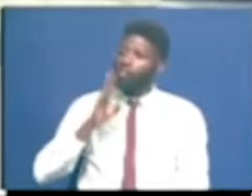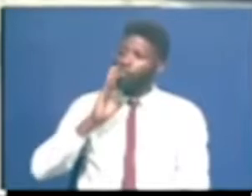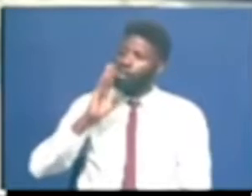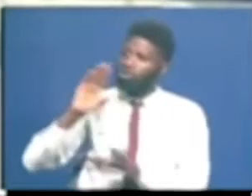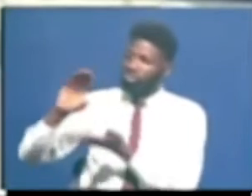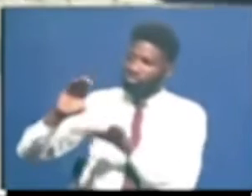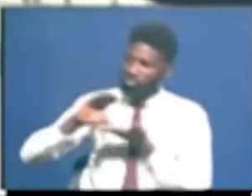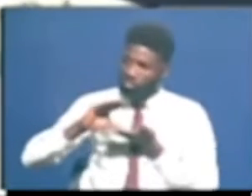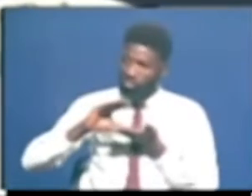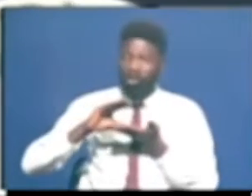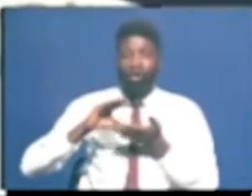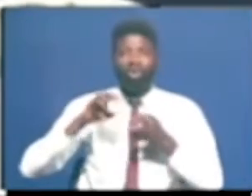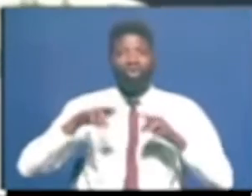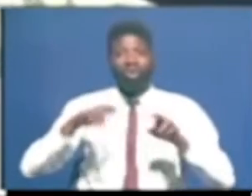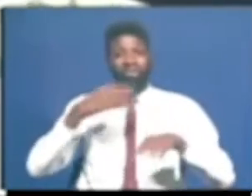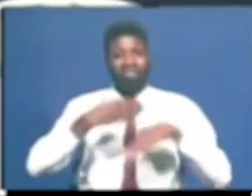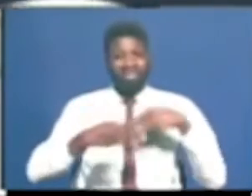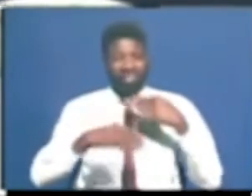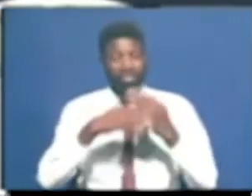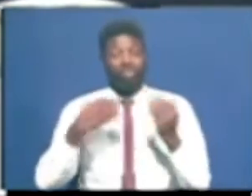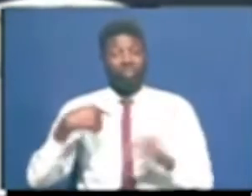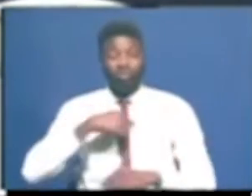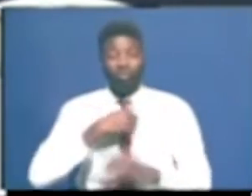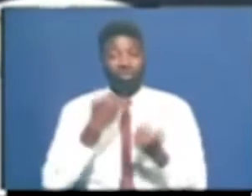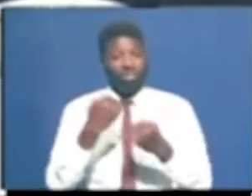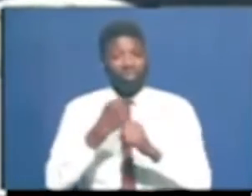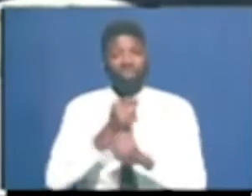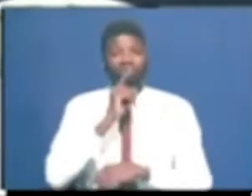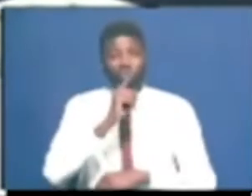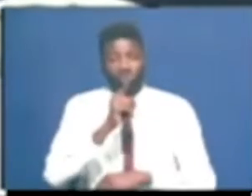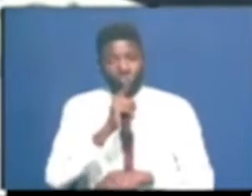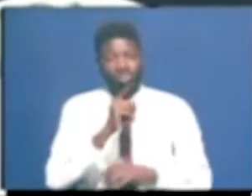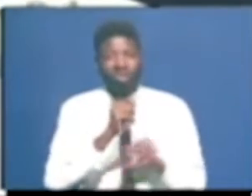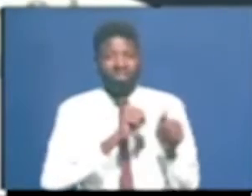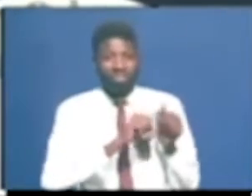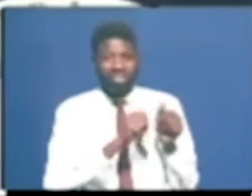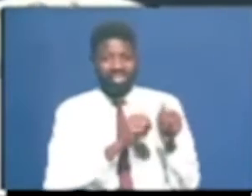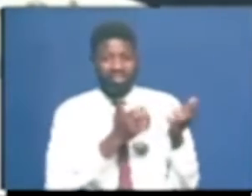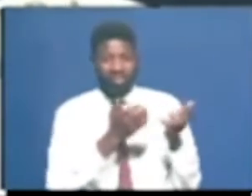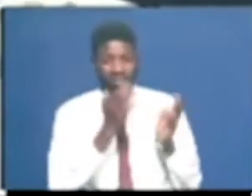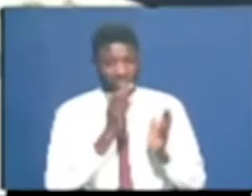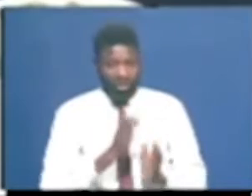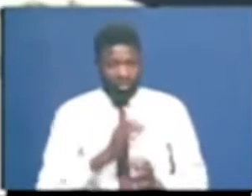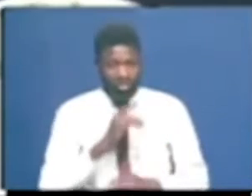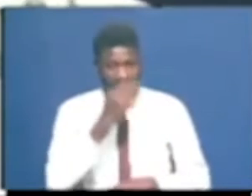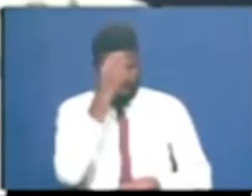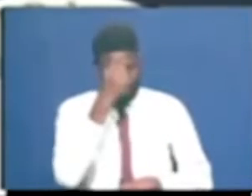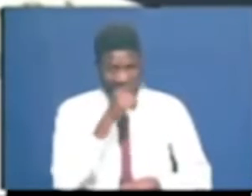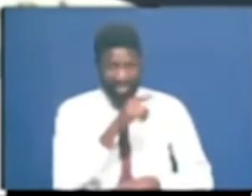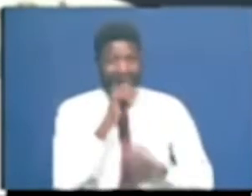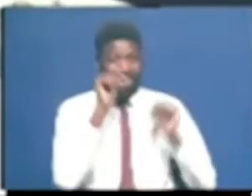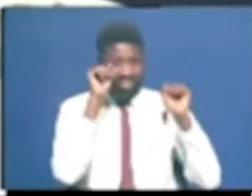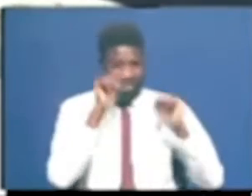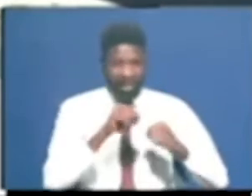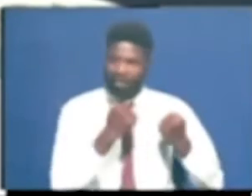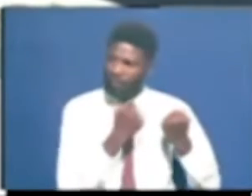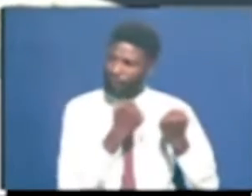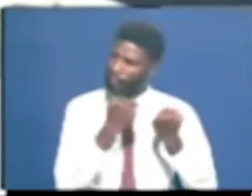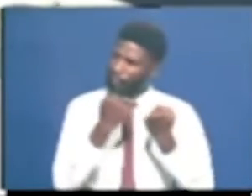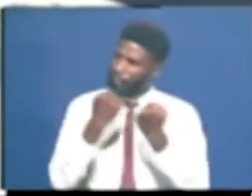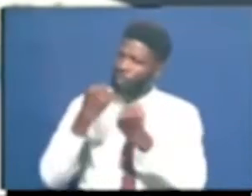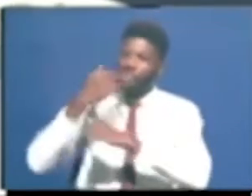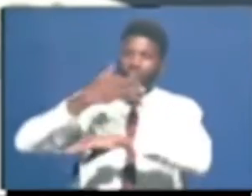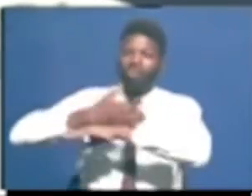have ensured that that man from Kitale can be at the border of South Sudan in just 5 hours, not